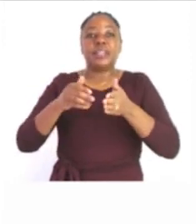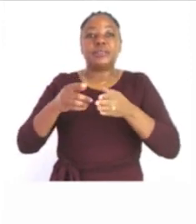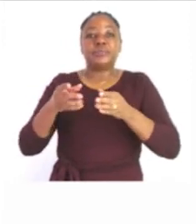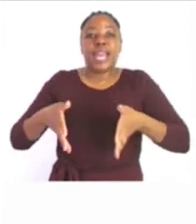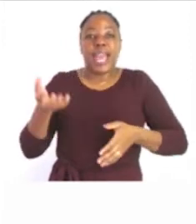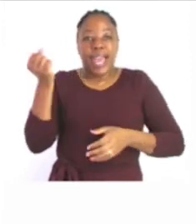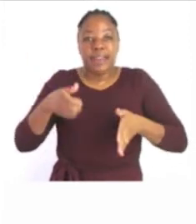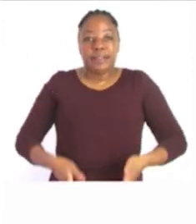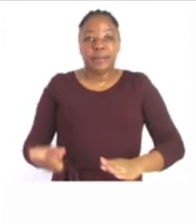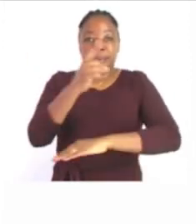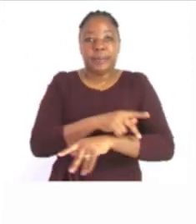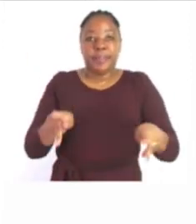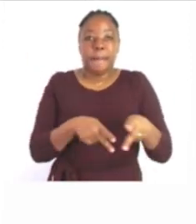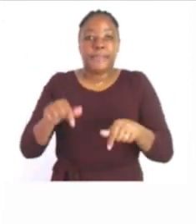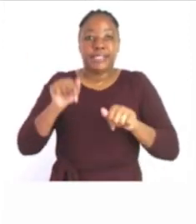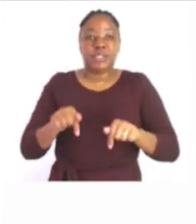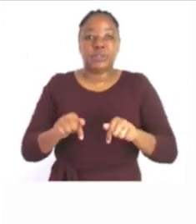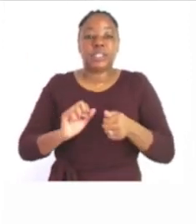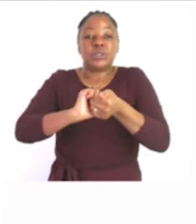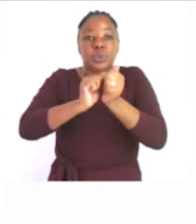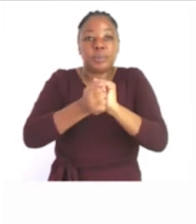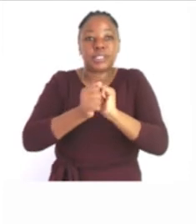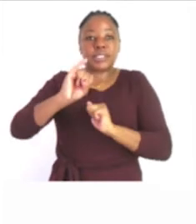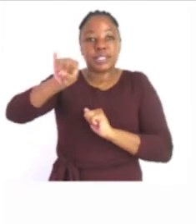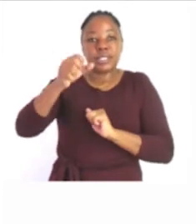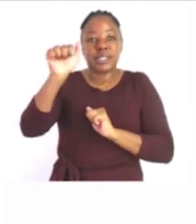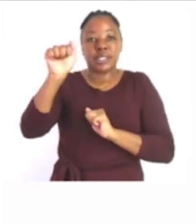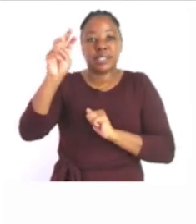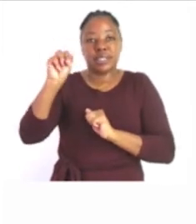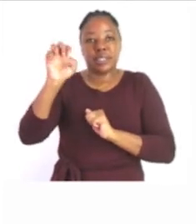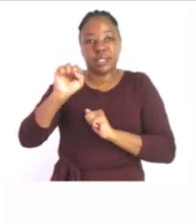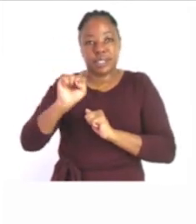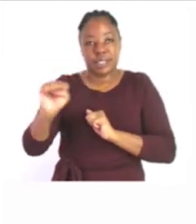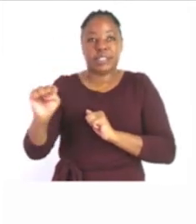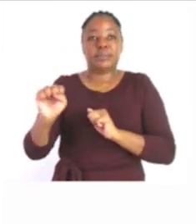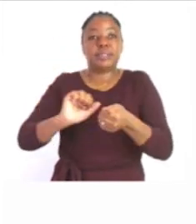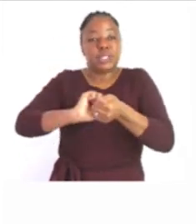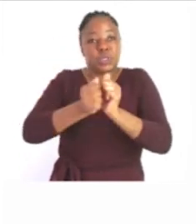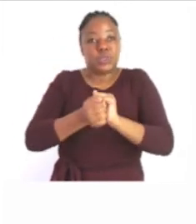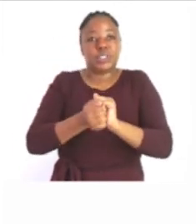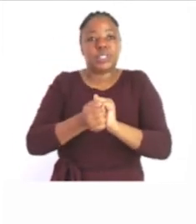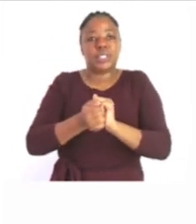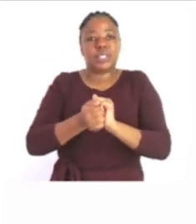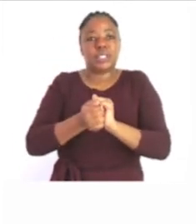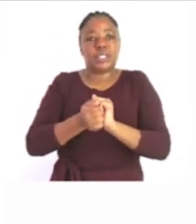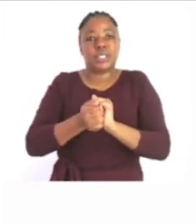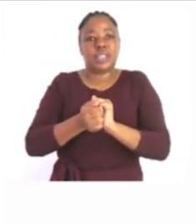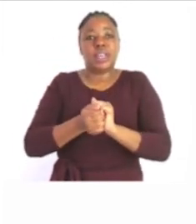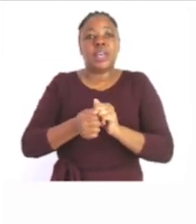to find a pronoun in our word box to replace the word James. Is it